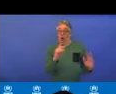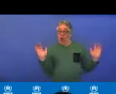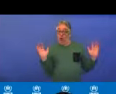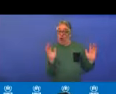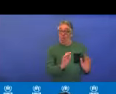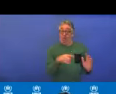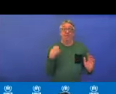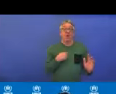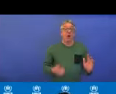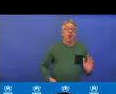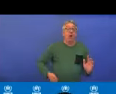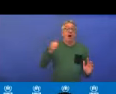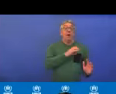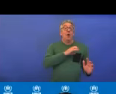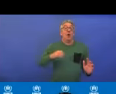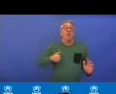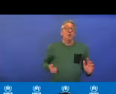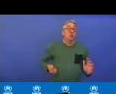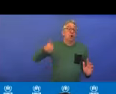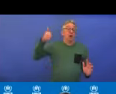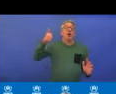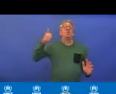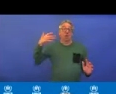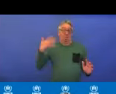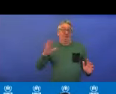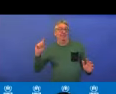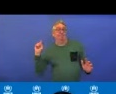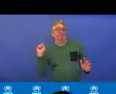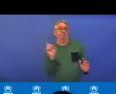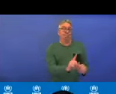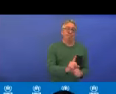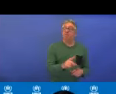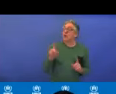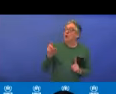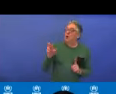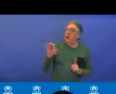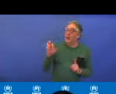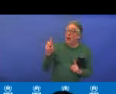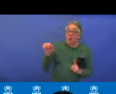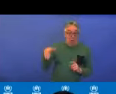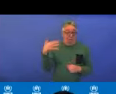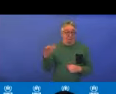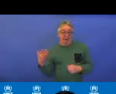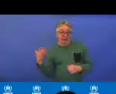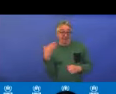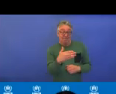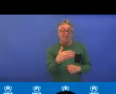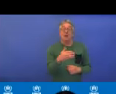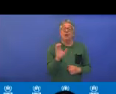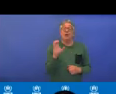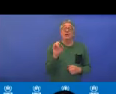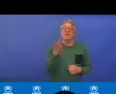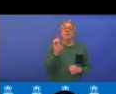Commissioner participate in one of those meetings. Ricardo and other colleagues have also participated in annual meetings of the